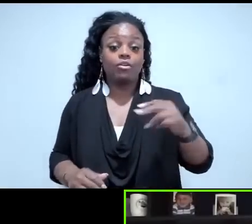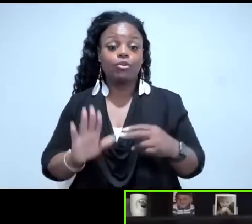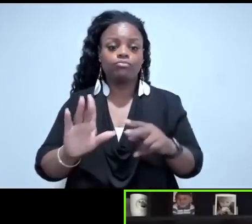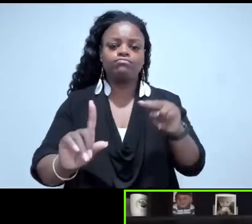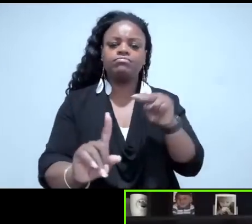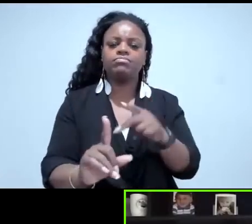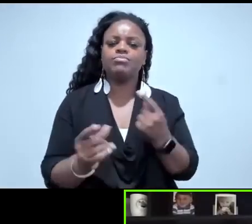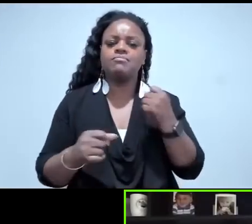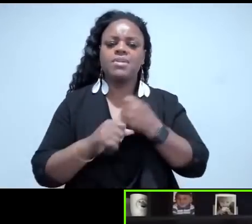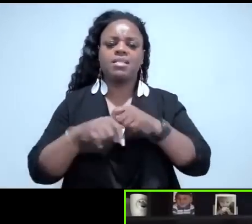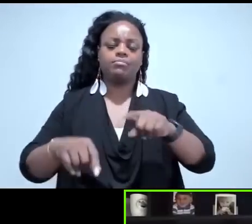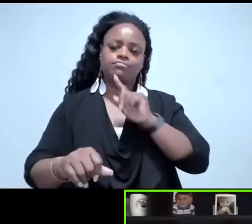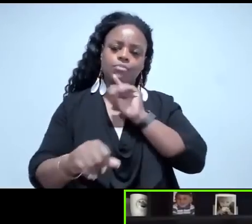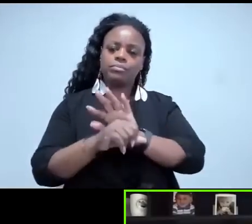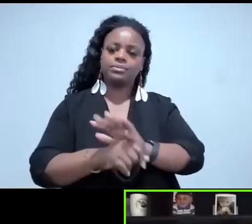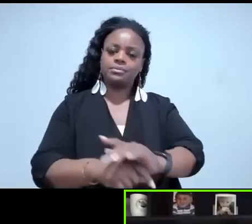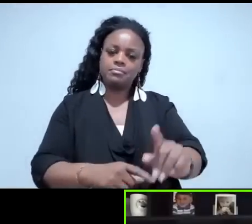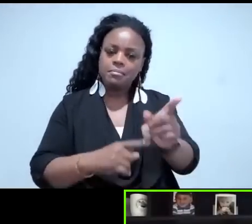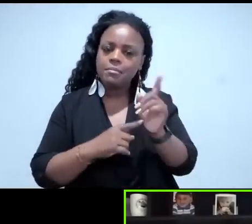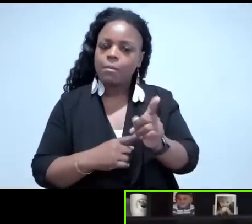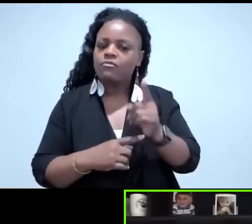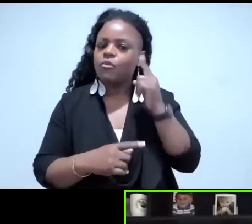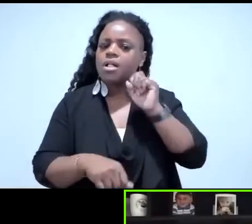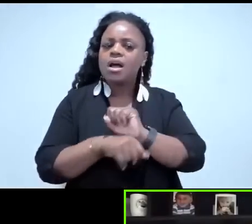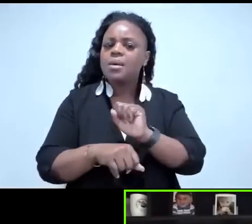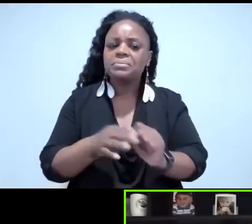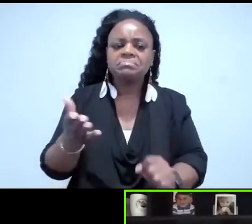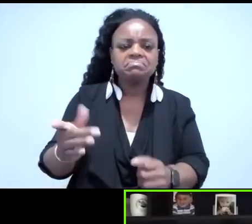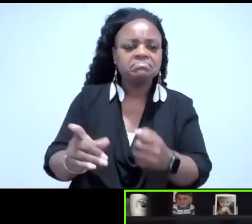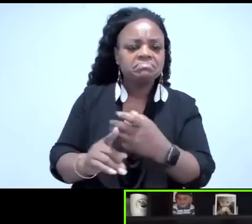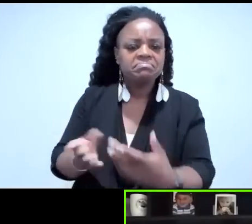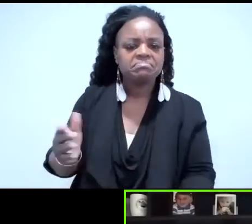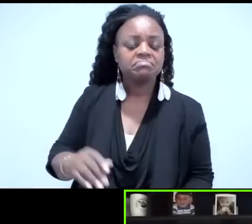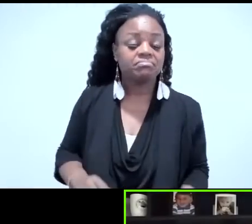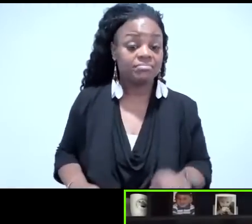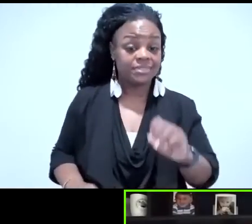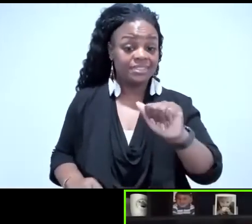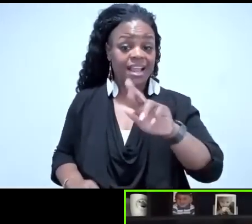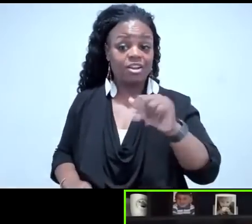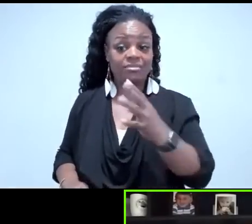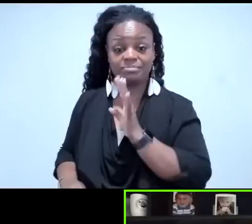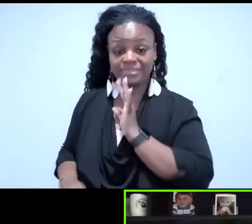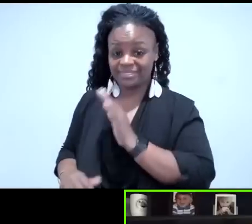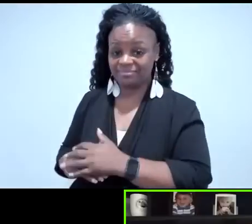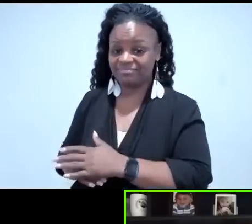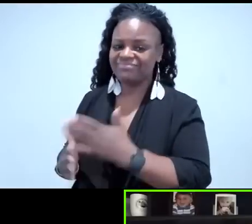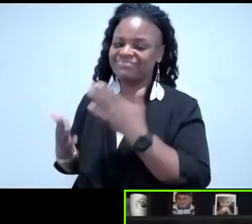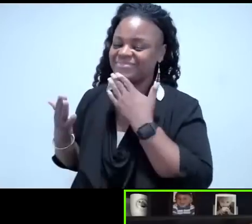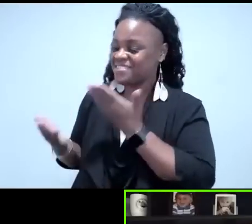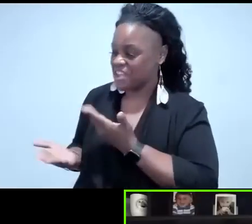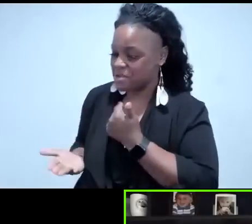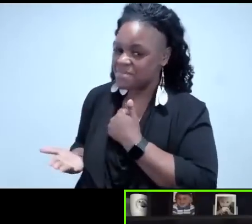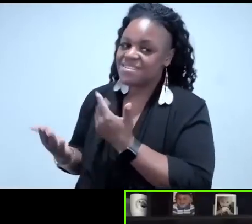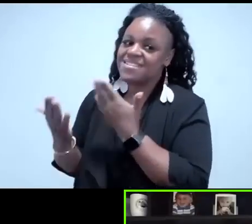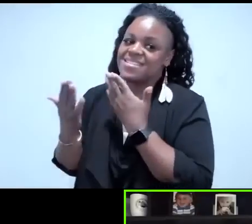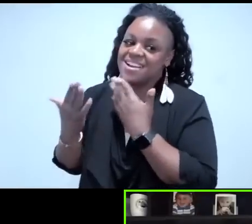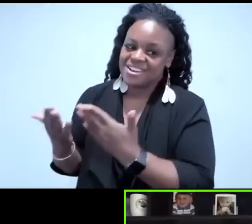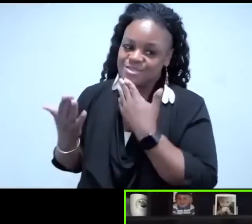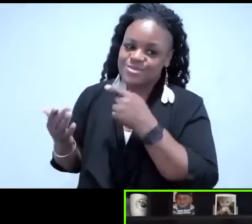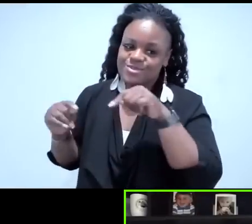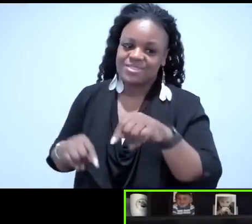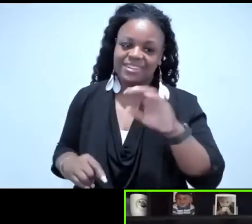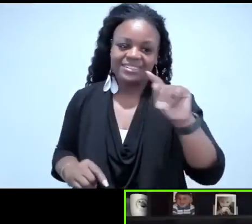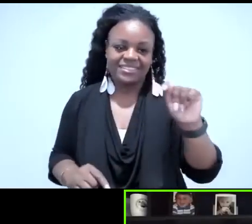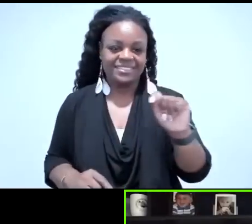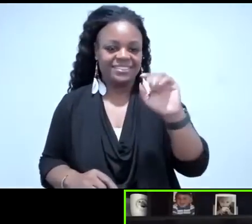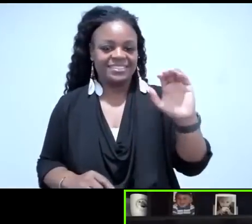Stephen, thank you for the invite, and thank you to the Century Foundation and to the American Prospect. This is such an important conversation, and it doesn't